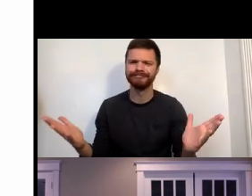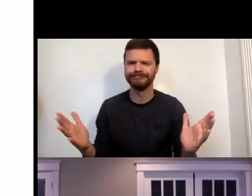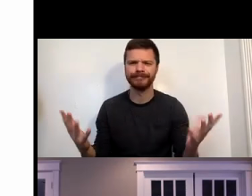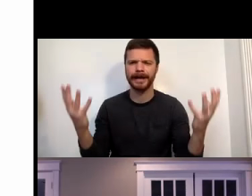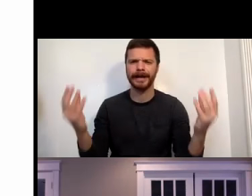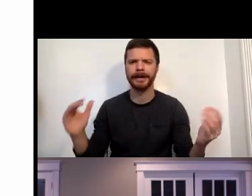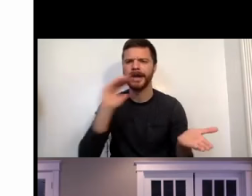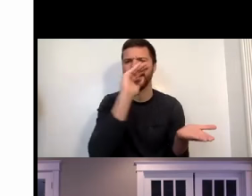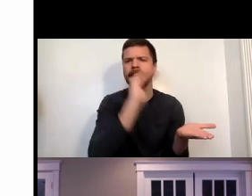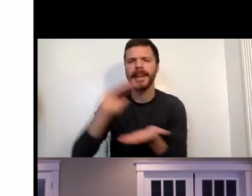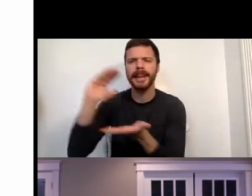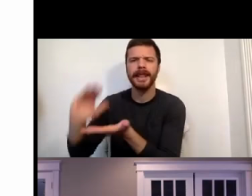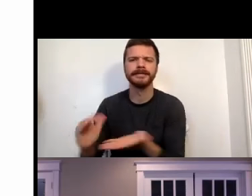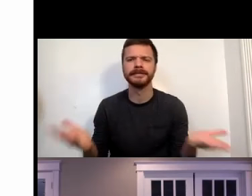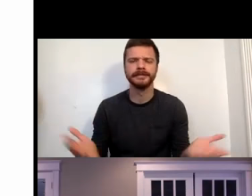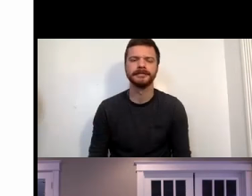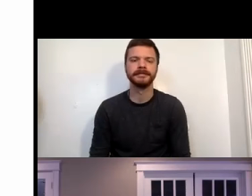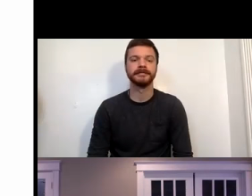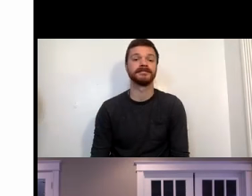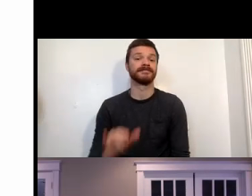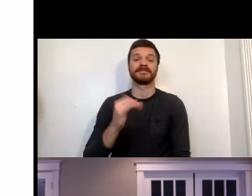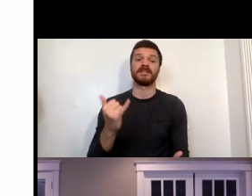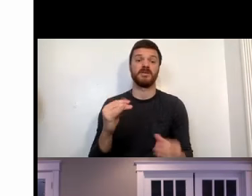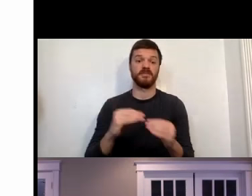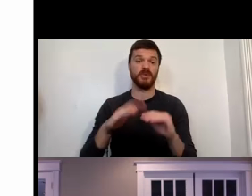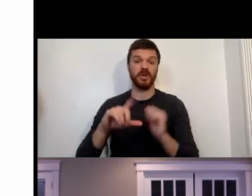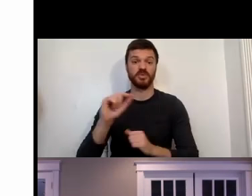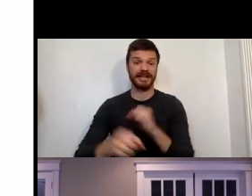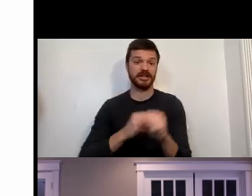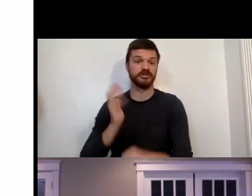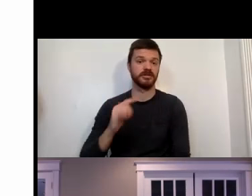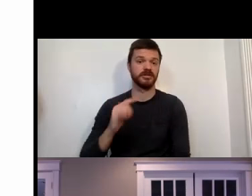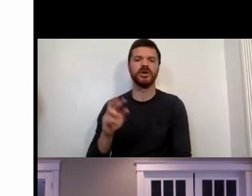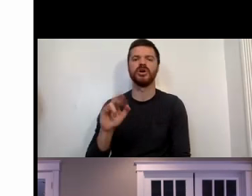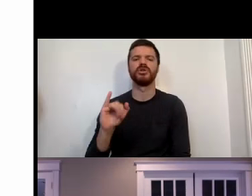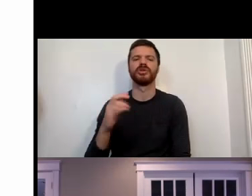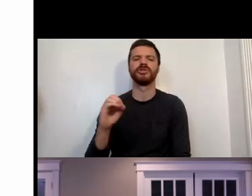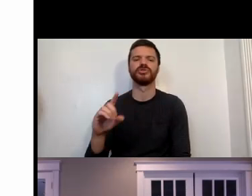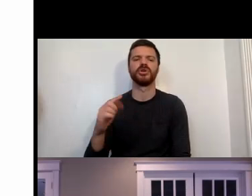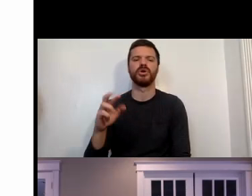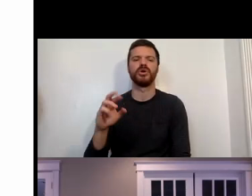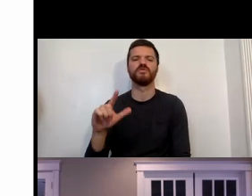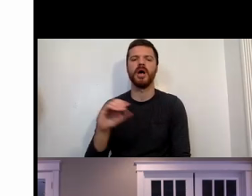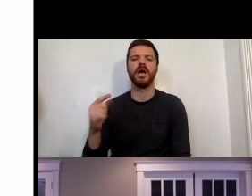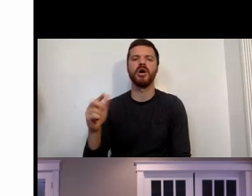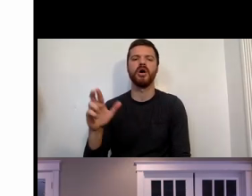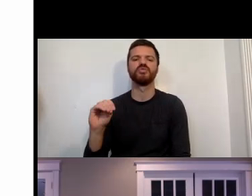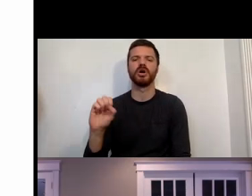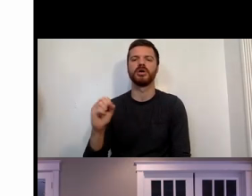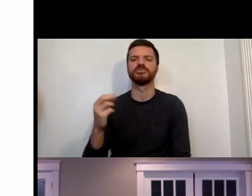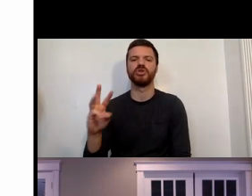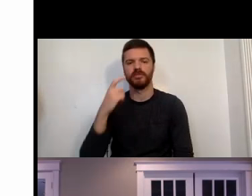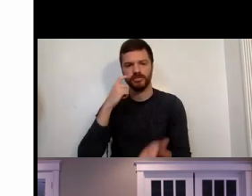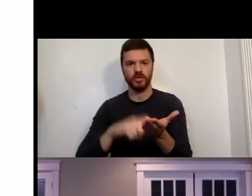And so over 20 years ago now, Richard Grohl and Jeremy Grimshaw noted that evidence-based medicine should really